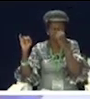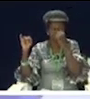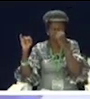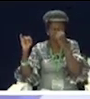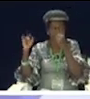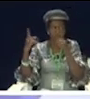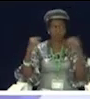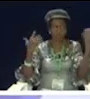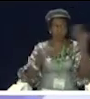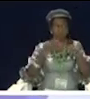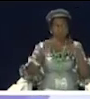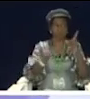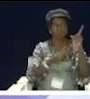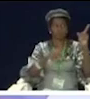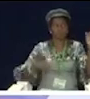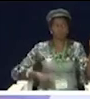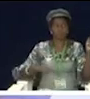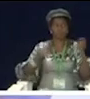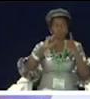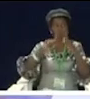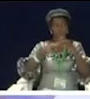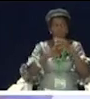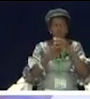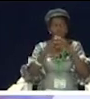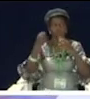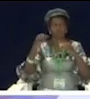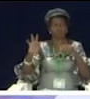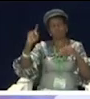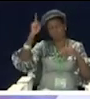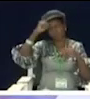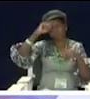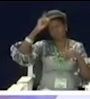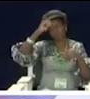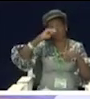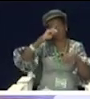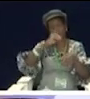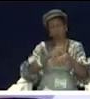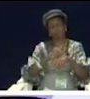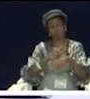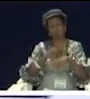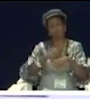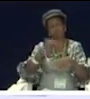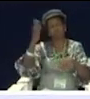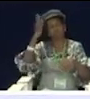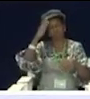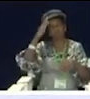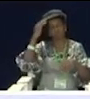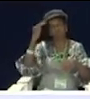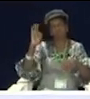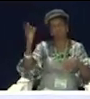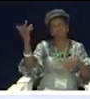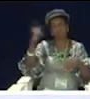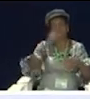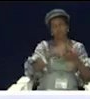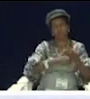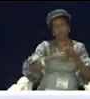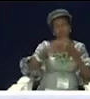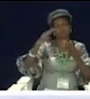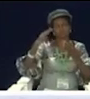The fear of the Lord is the beginning of wisdom, and the knowledge of the holy